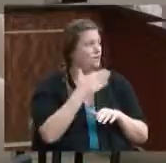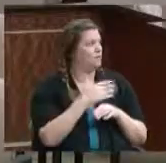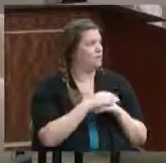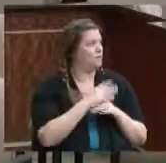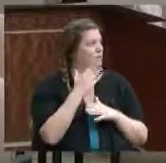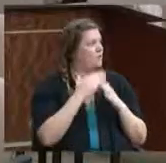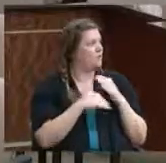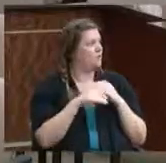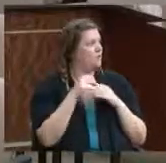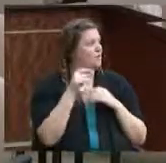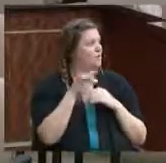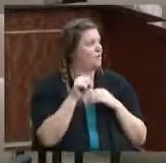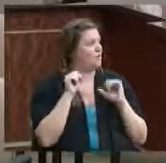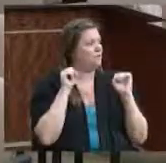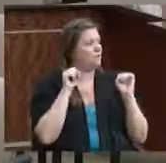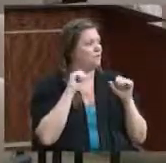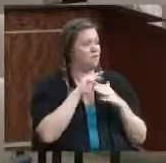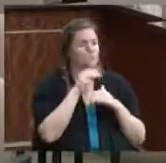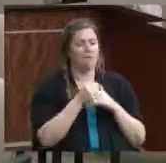mayor's exercise program.